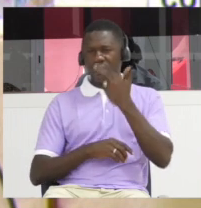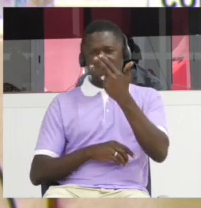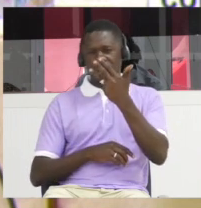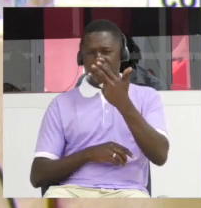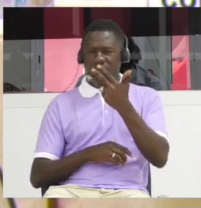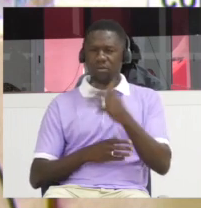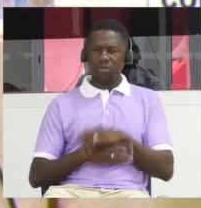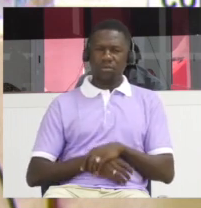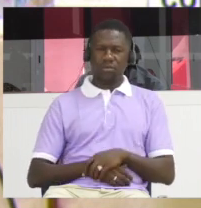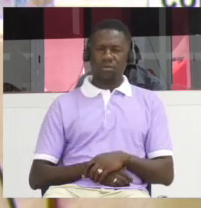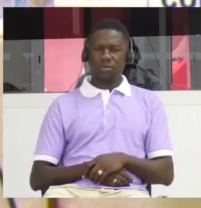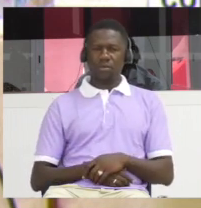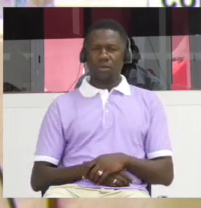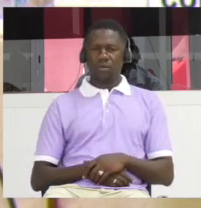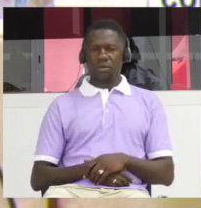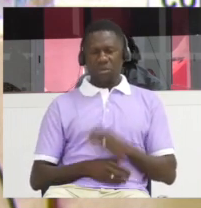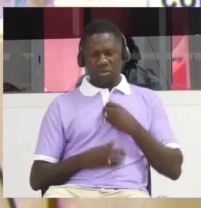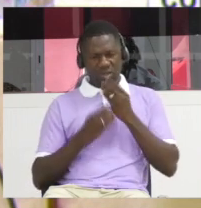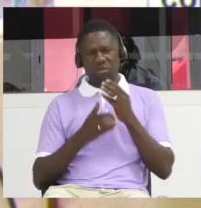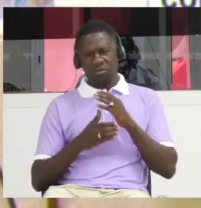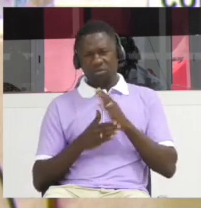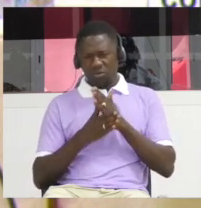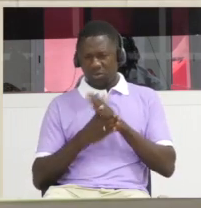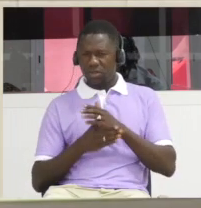say between 9 and 9:20.